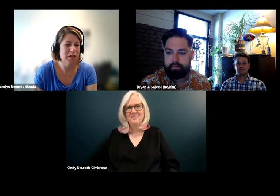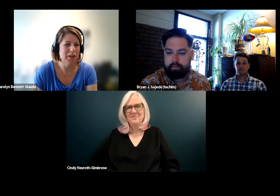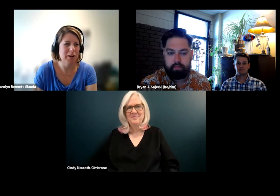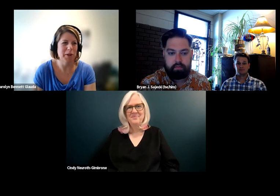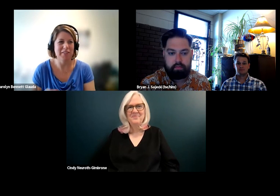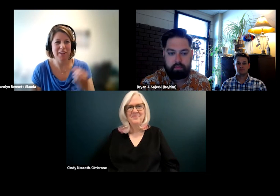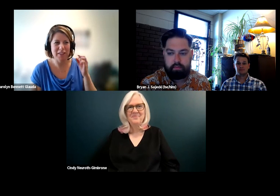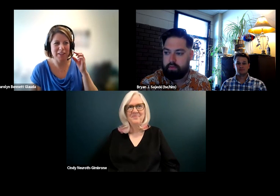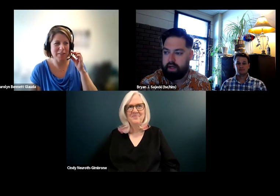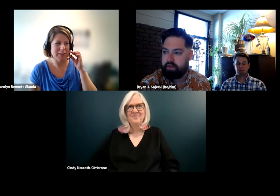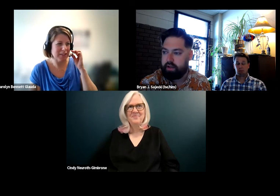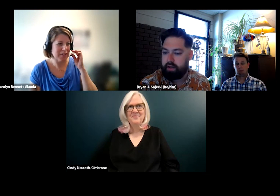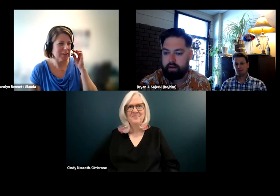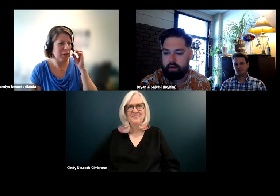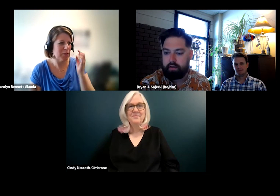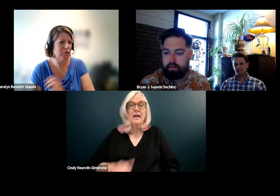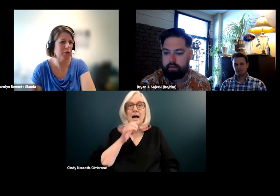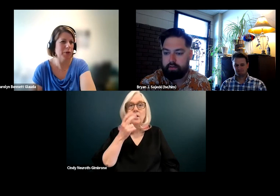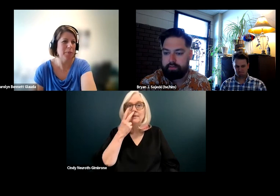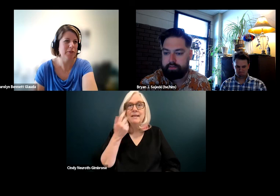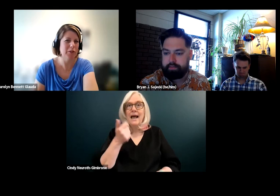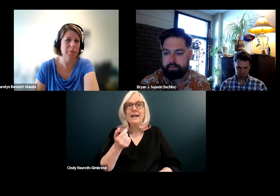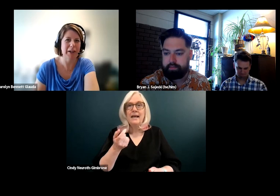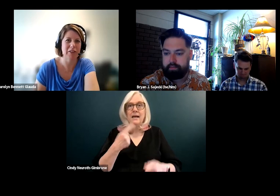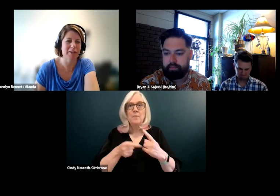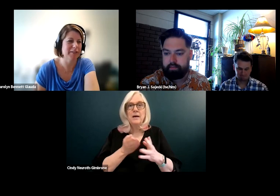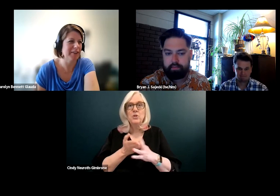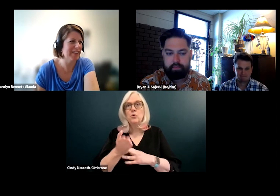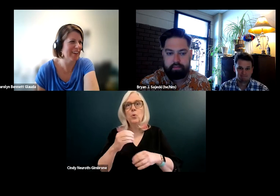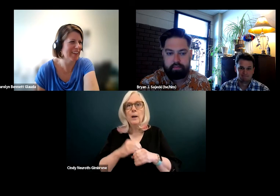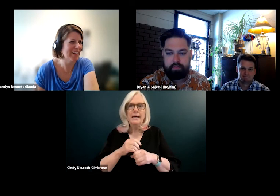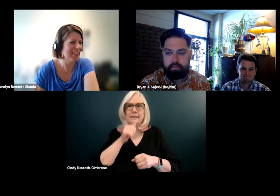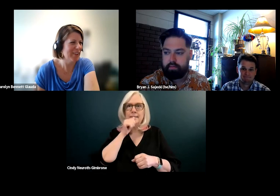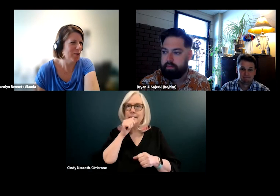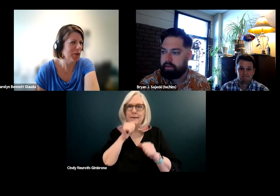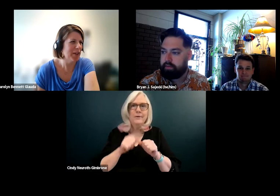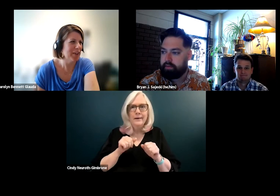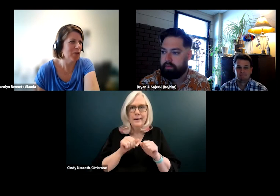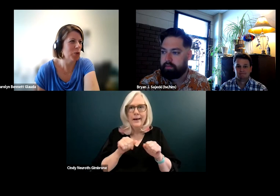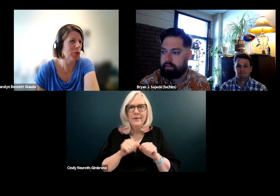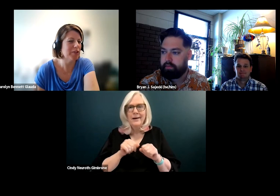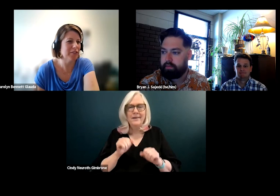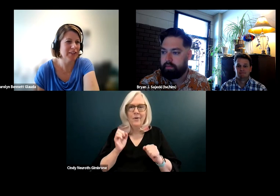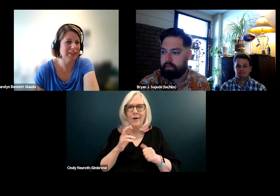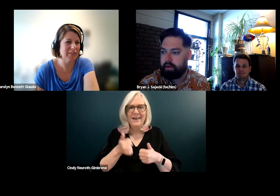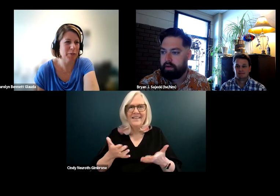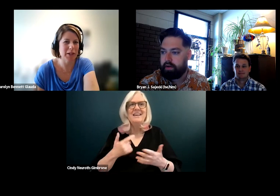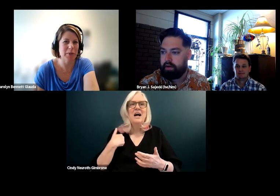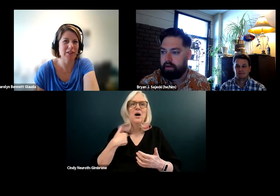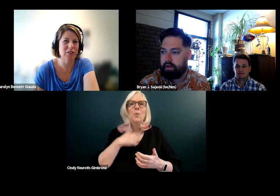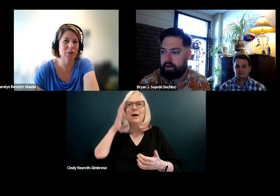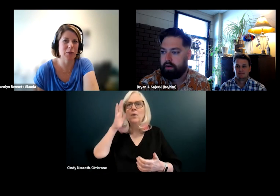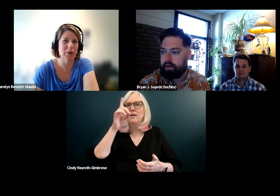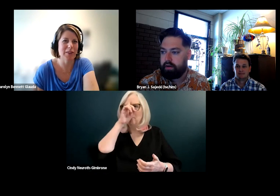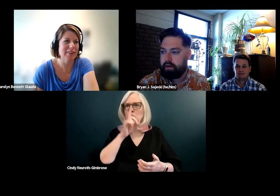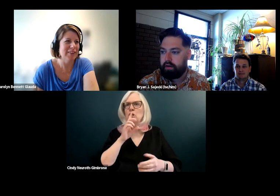And I'm looking here, I'm not seeing any I don't like see any either. coming through in a secret back channel or anything. But we will definitely give everybody a